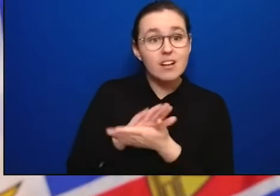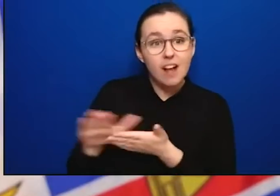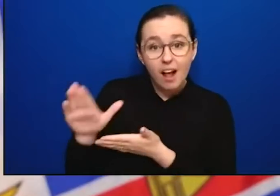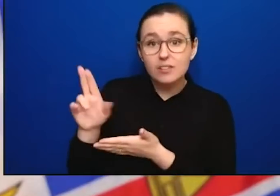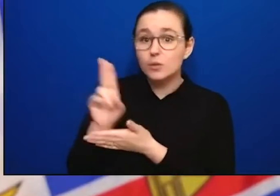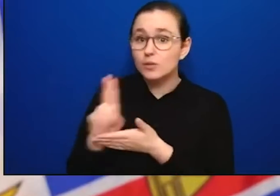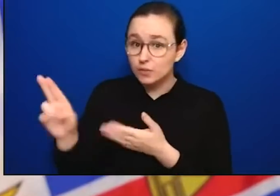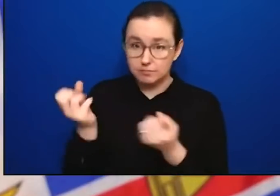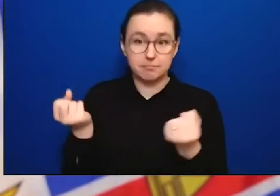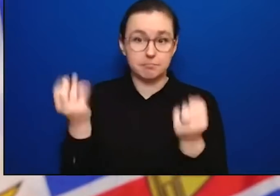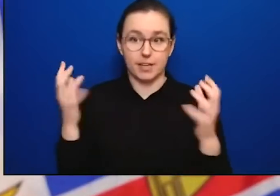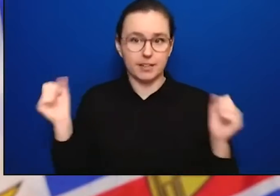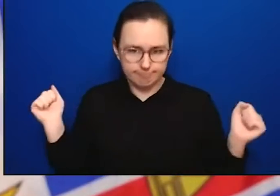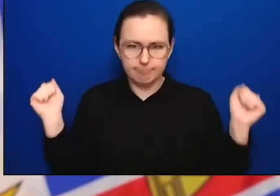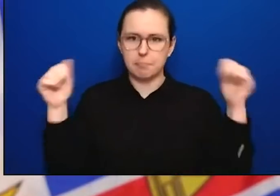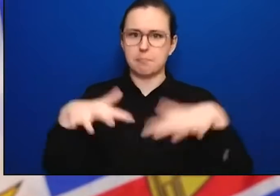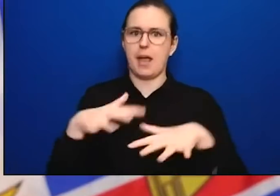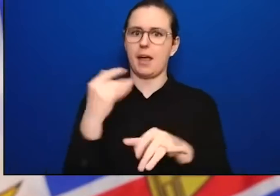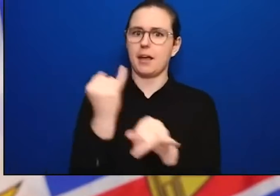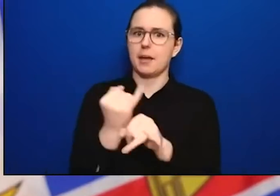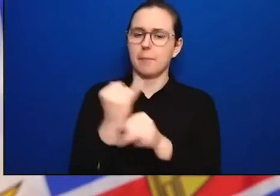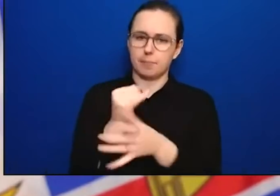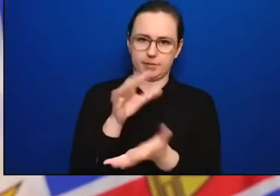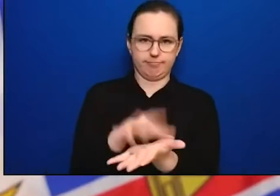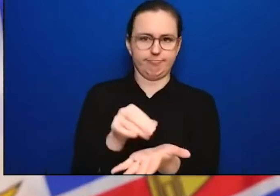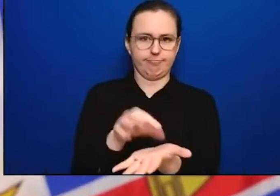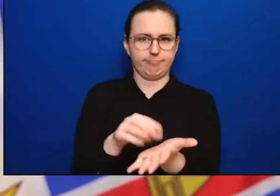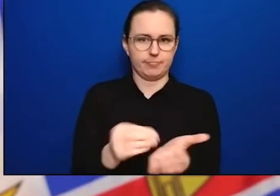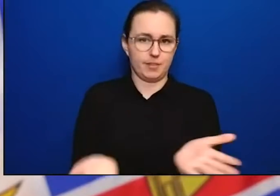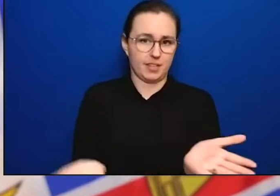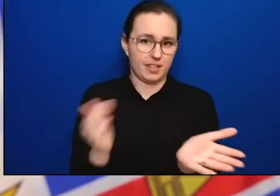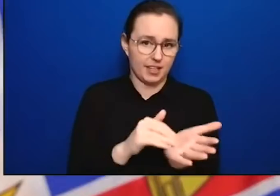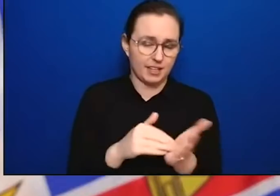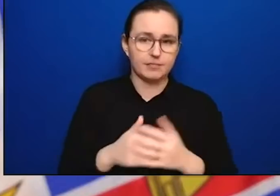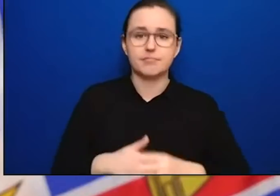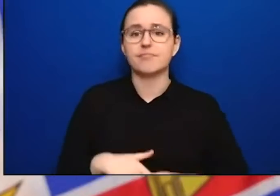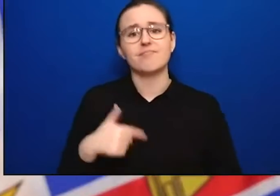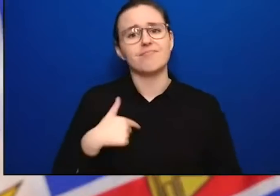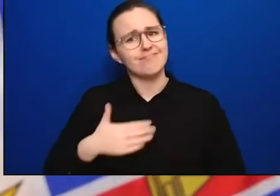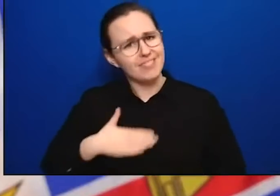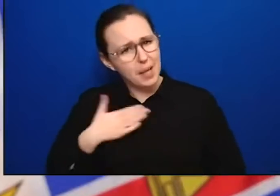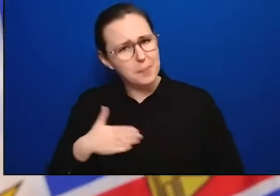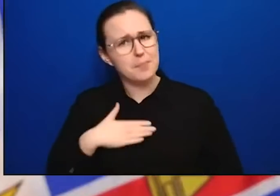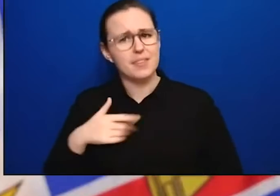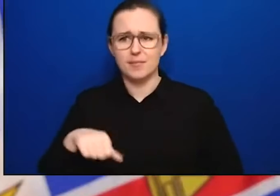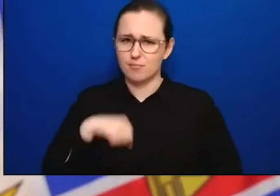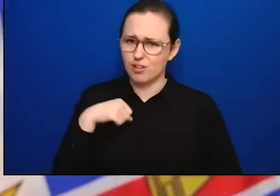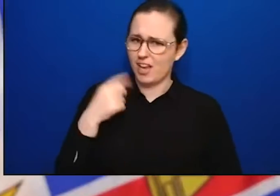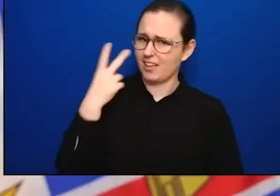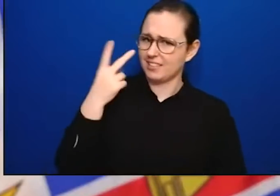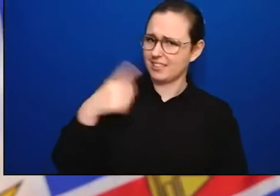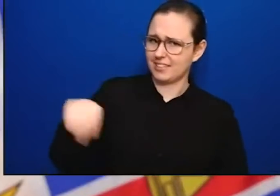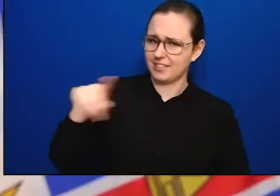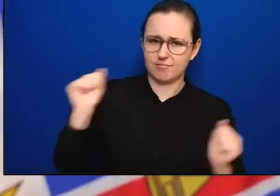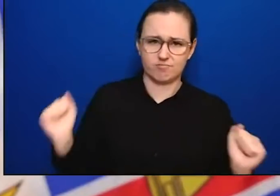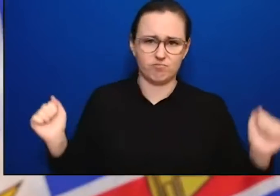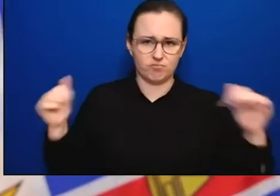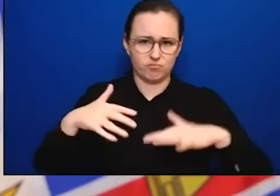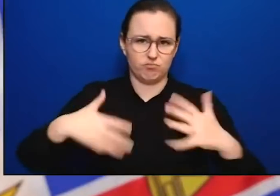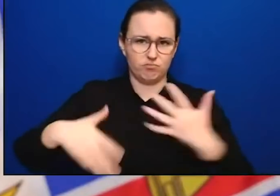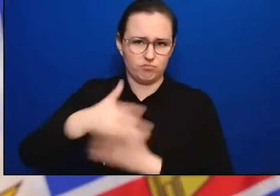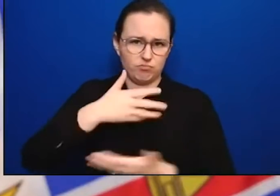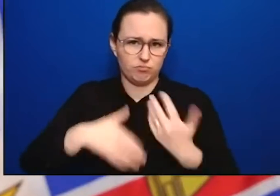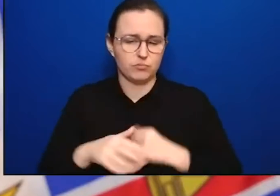Today, this week, we saw many of our post-secondary institutions going back into on-campus learning again, and I'm